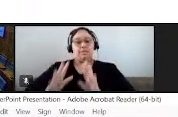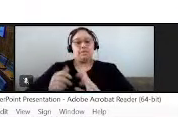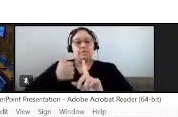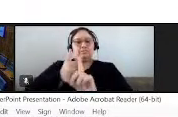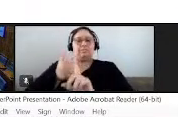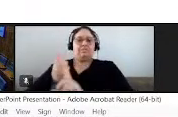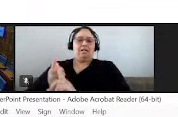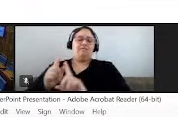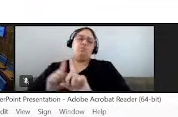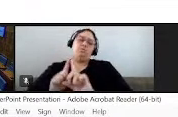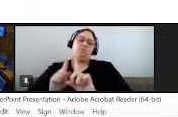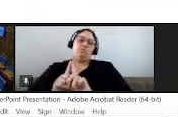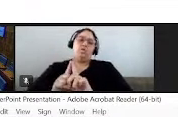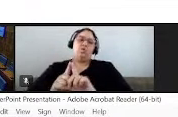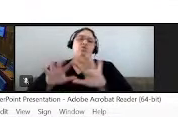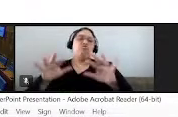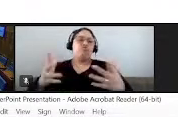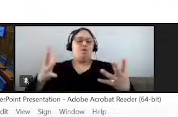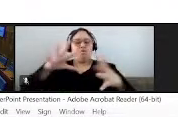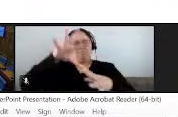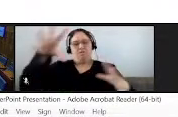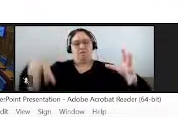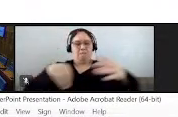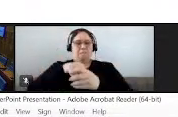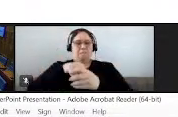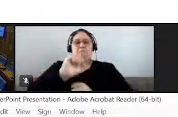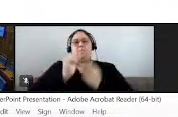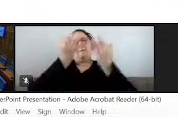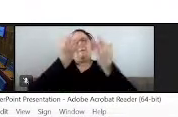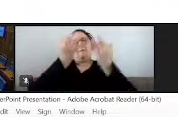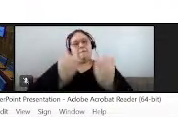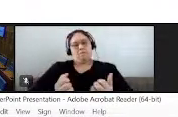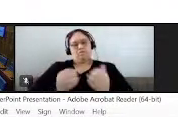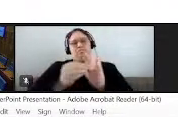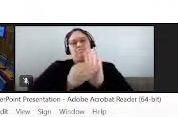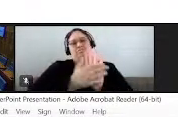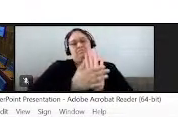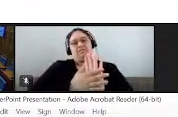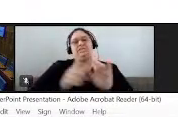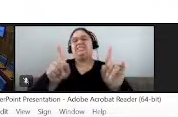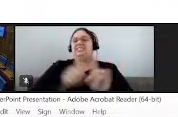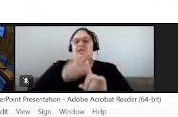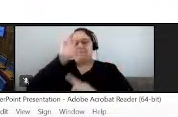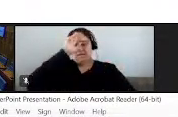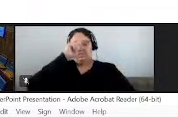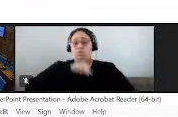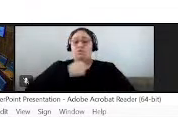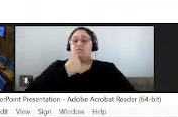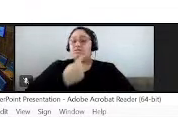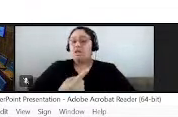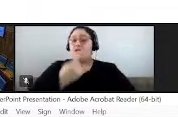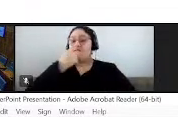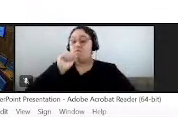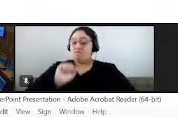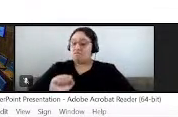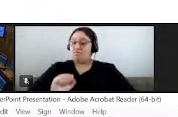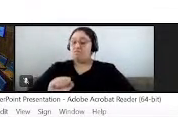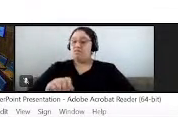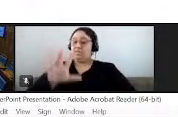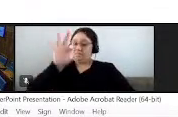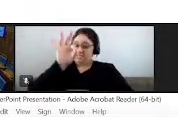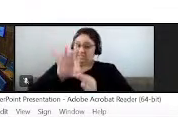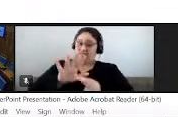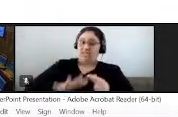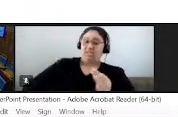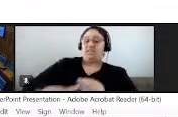themselves. So within all that particular budget, then it is the same reason that we said for this particular year, at